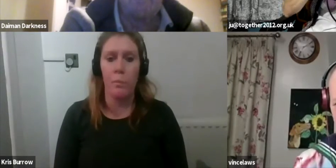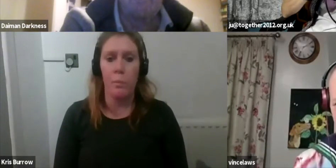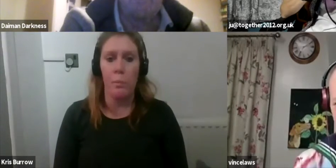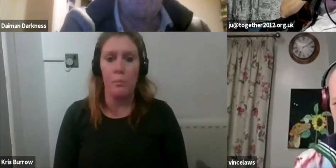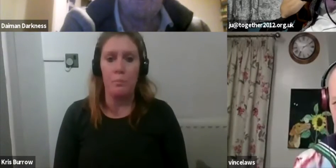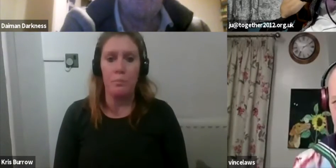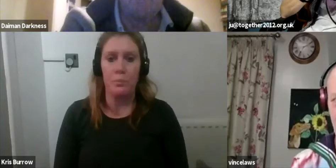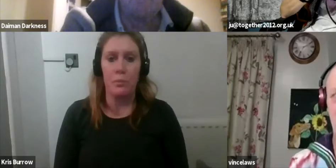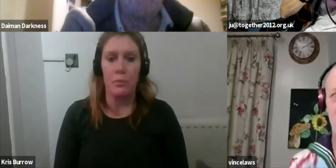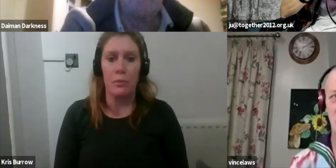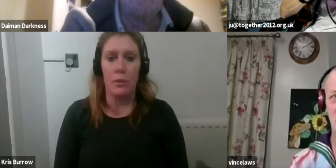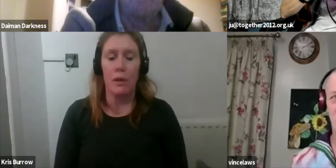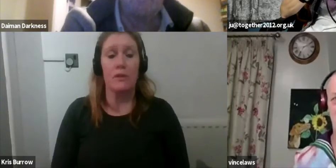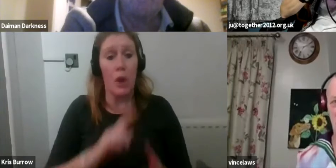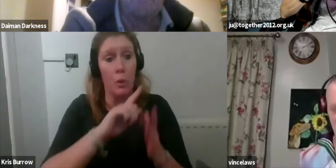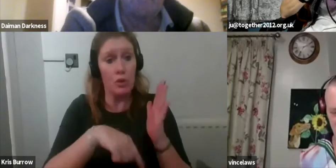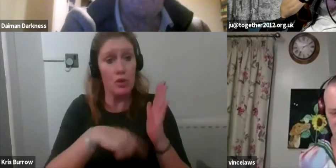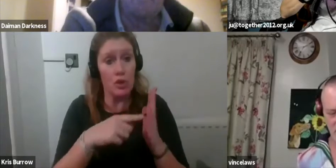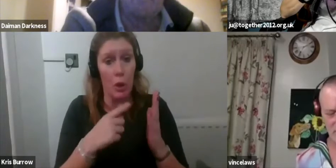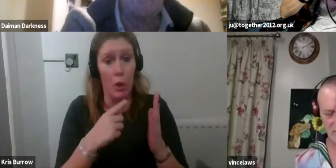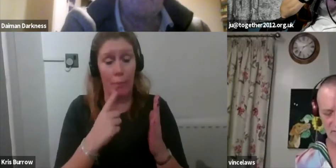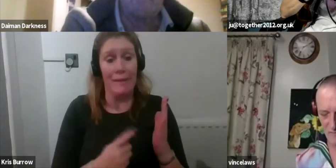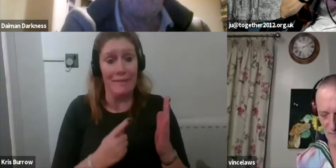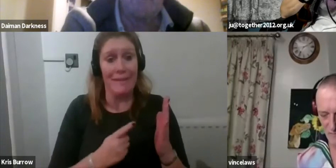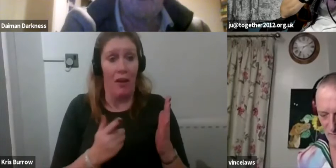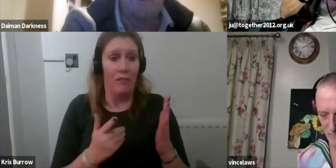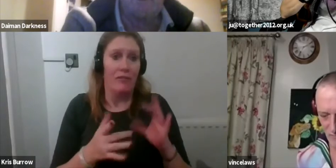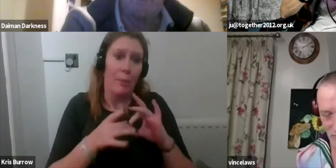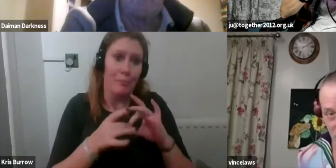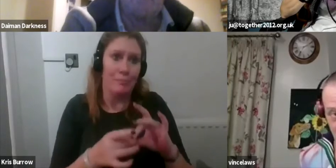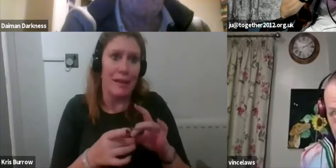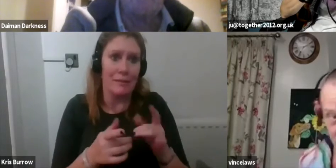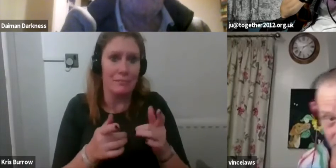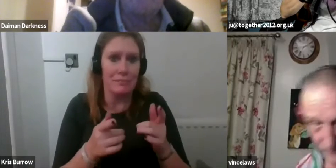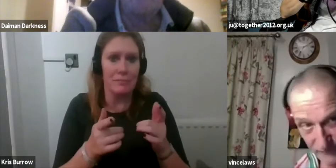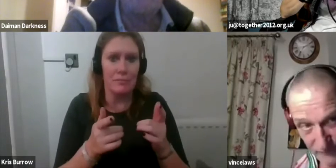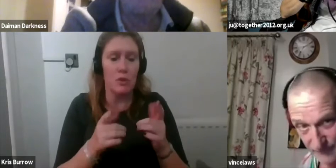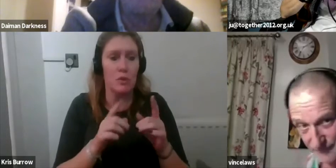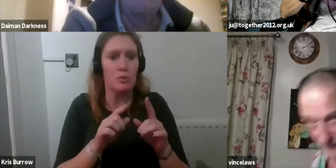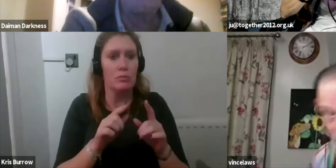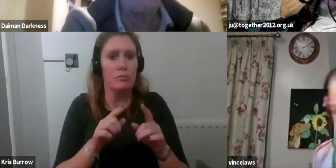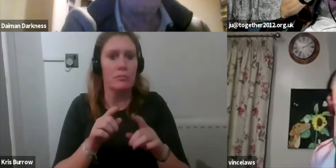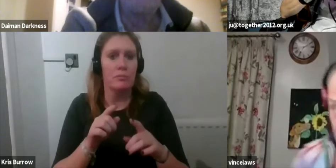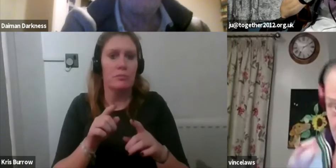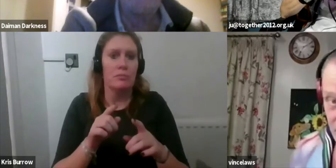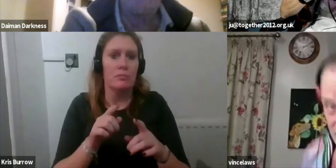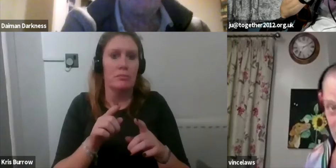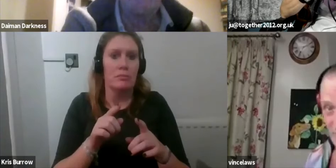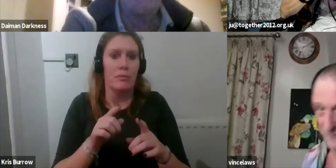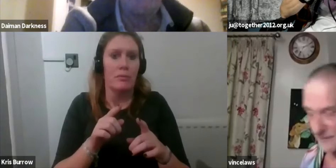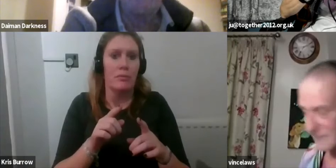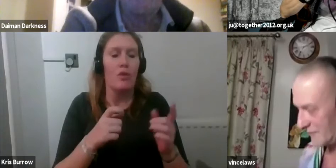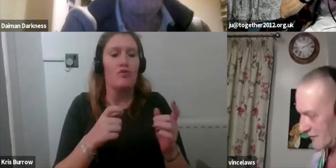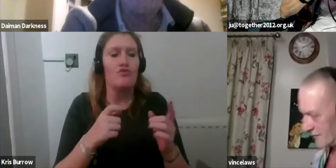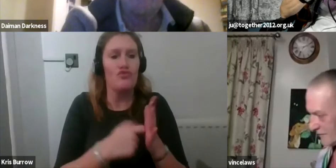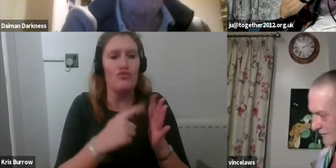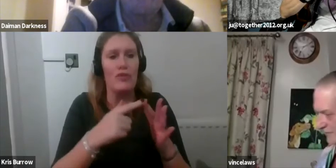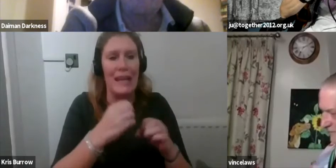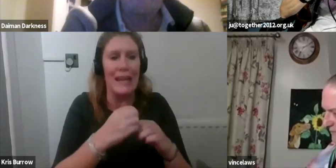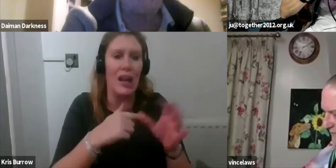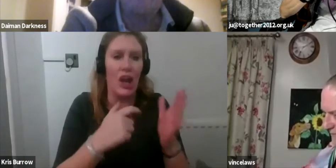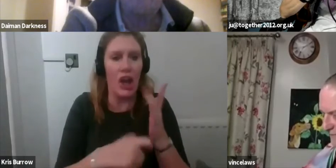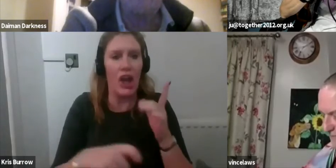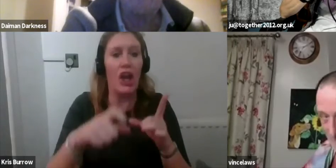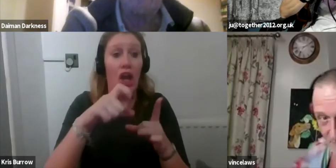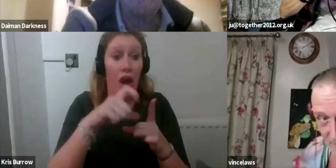a long-standing co-chair of Regard, the national LGBTQI plus disabled people's organisation.